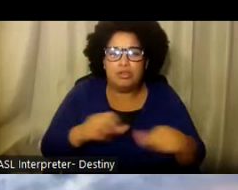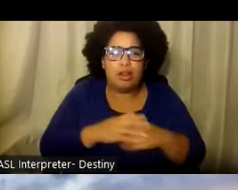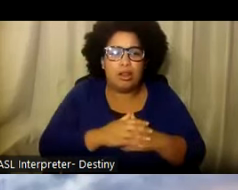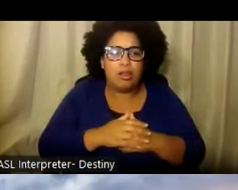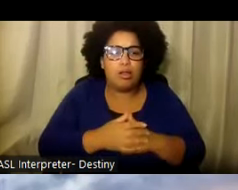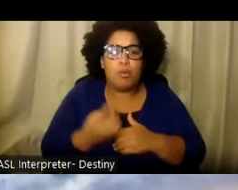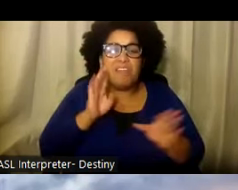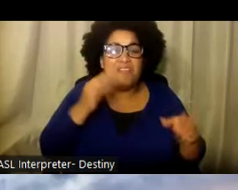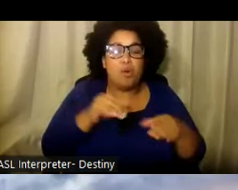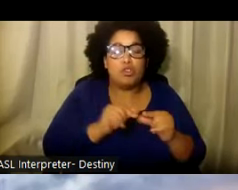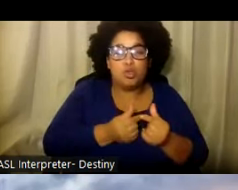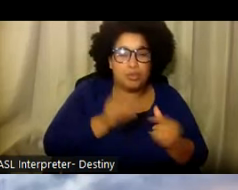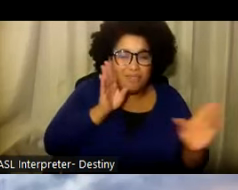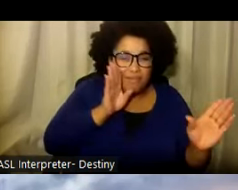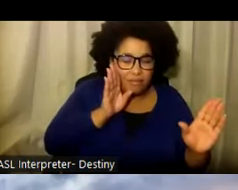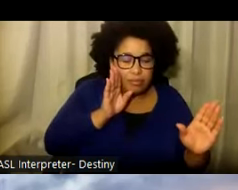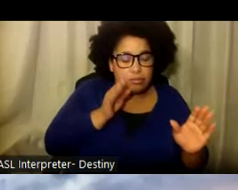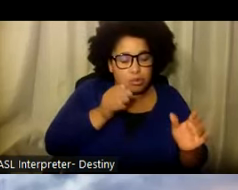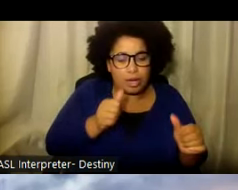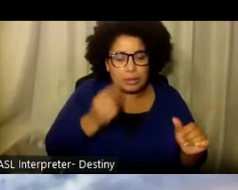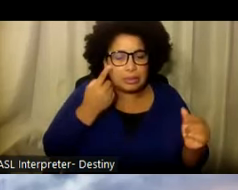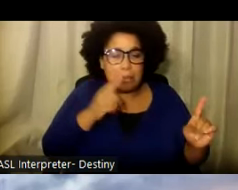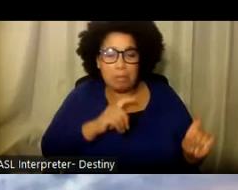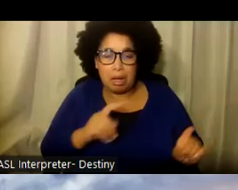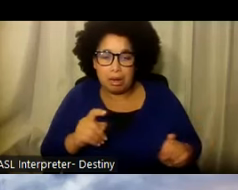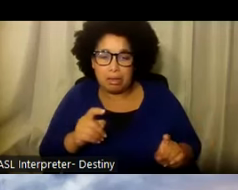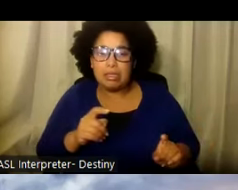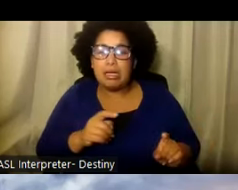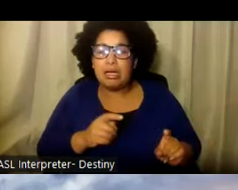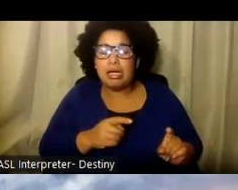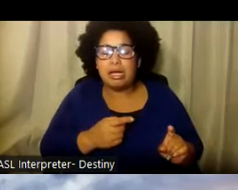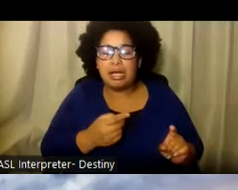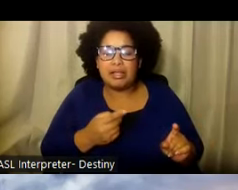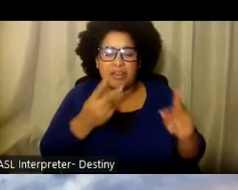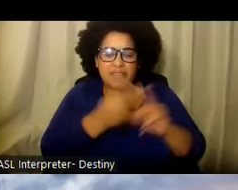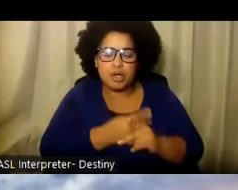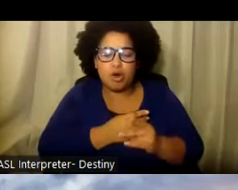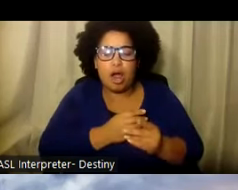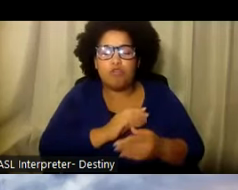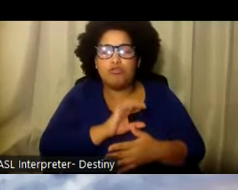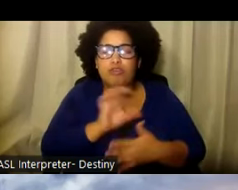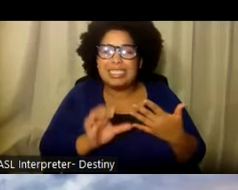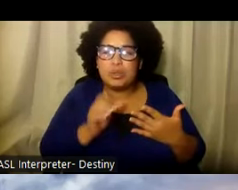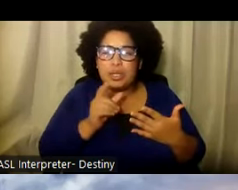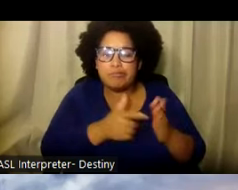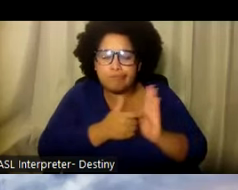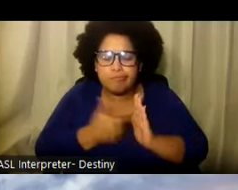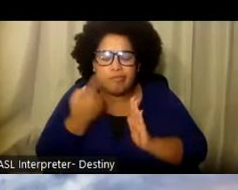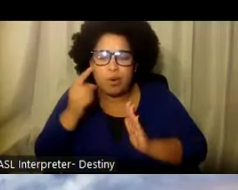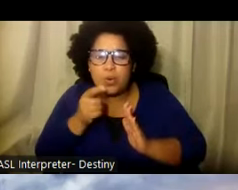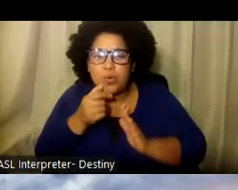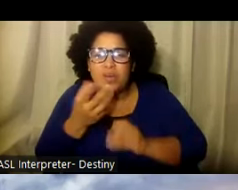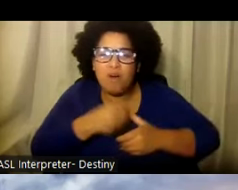has been working to scope the pilot and has been exploring criteria for selecting participants, for training